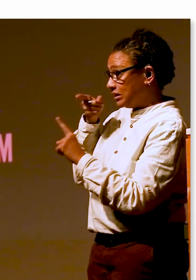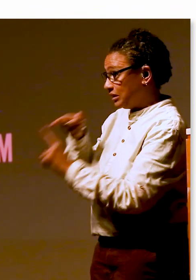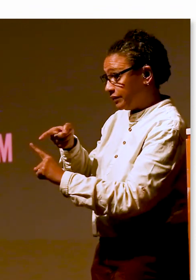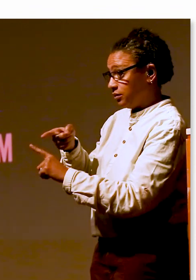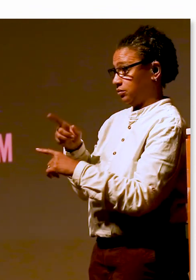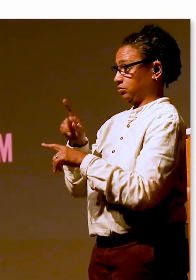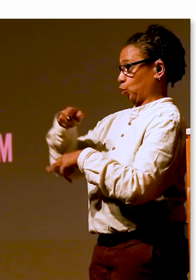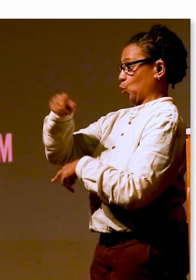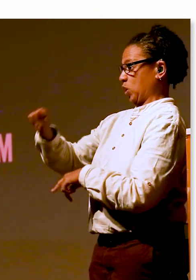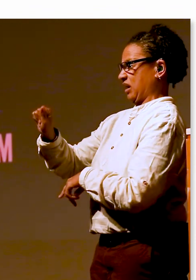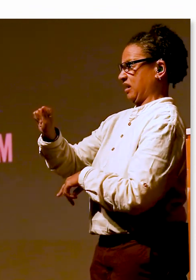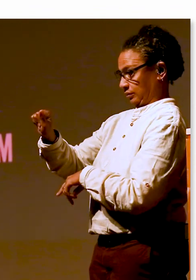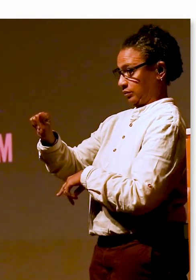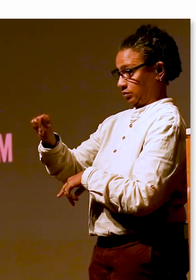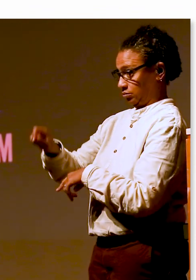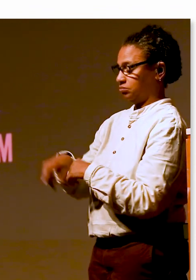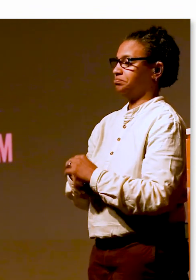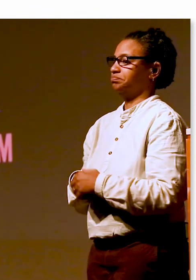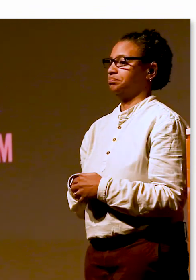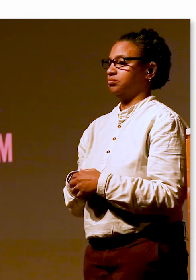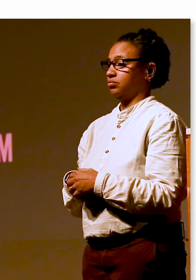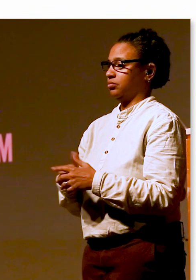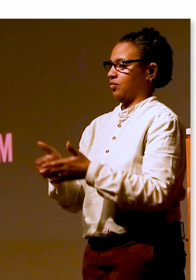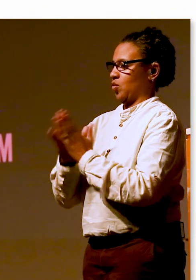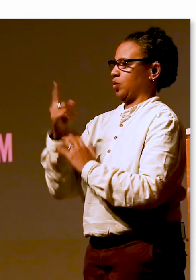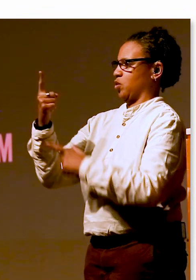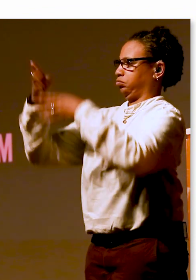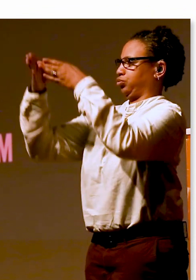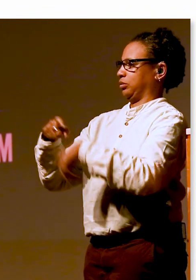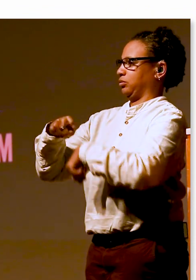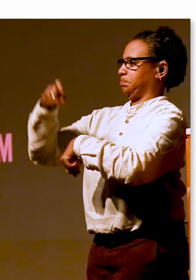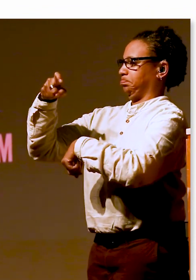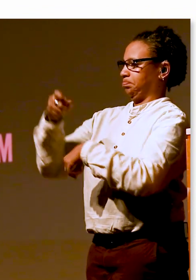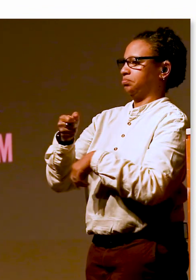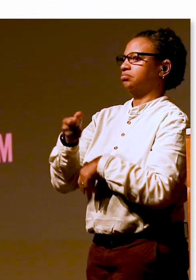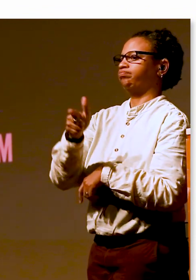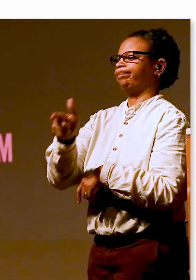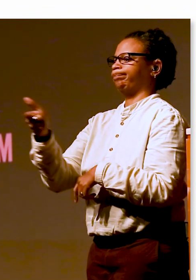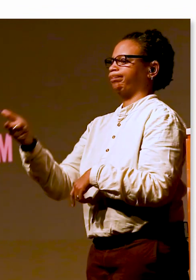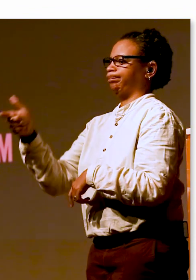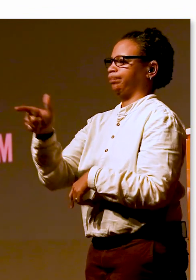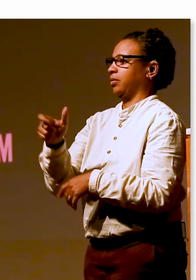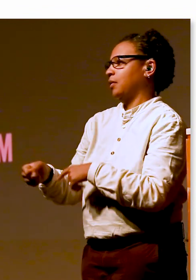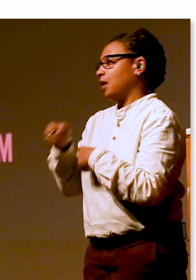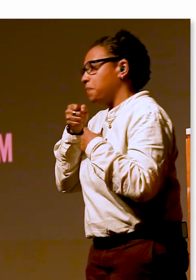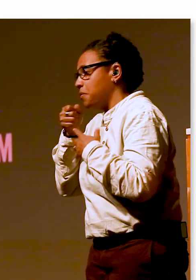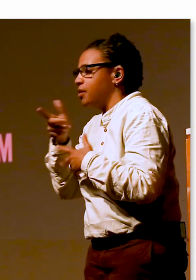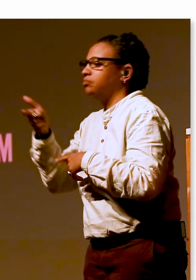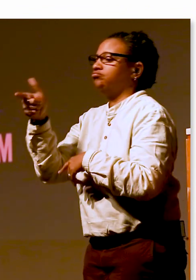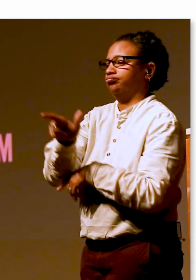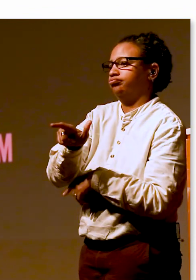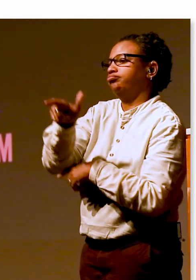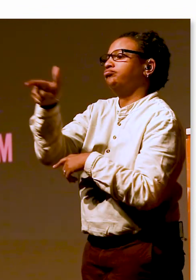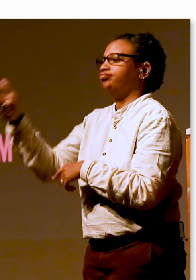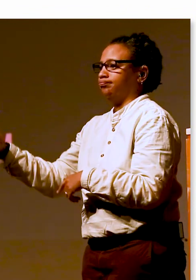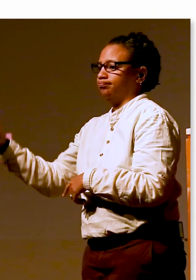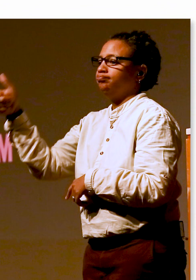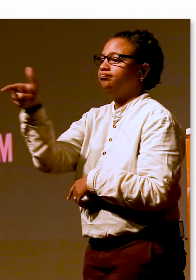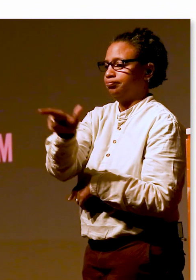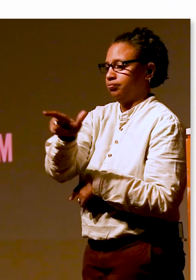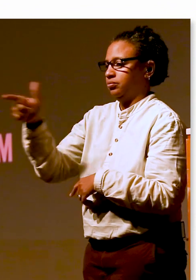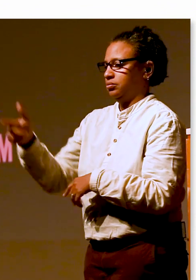answer period, we ask that one person speak at a time and that the microphone be used every time. So please do